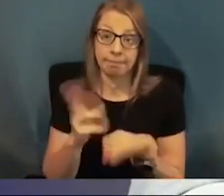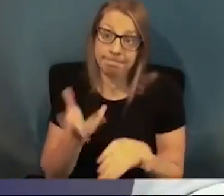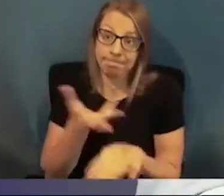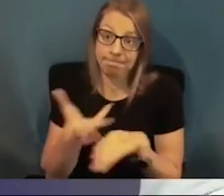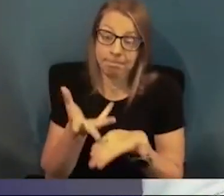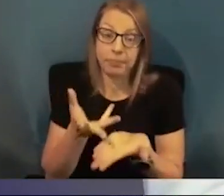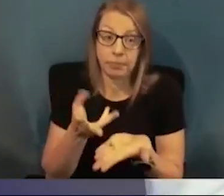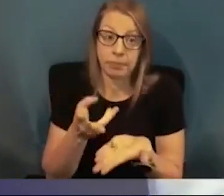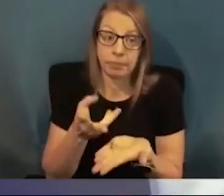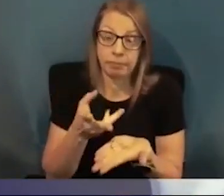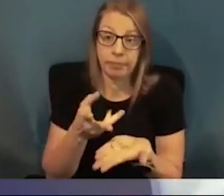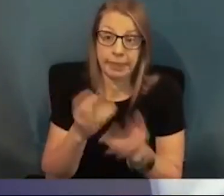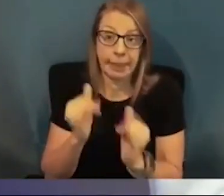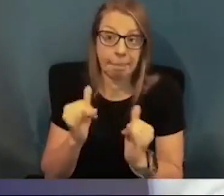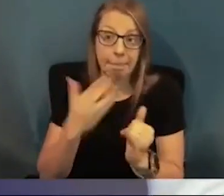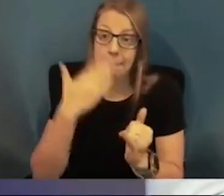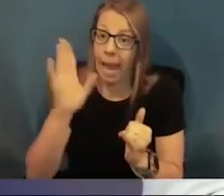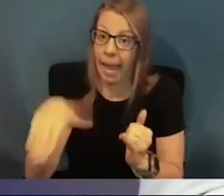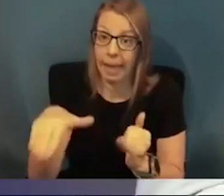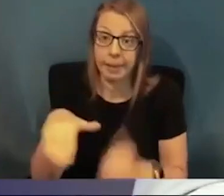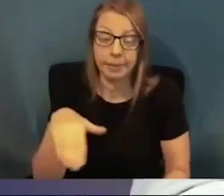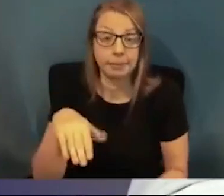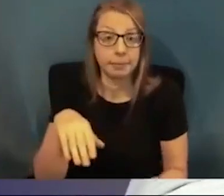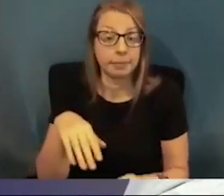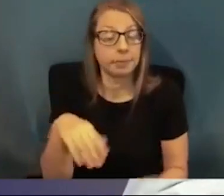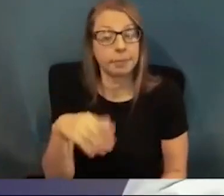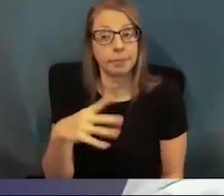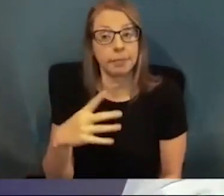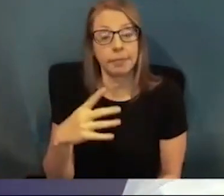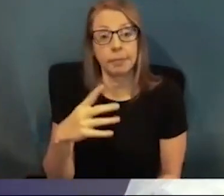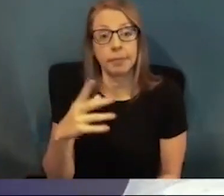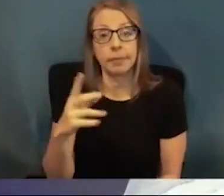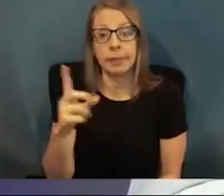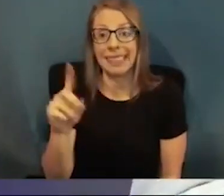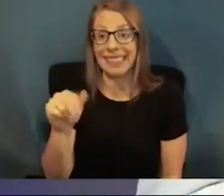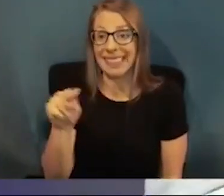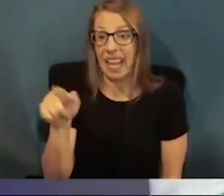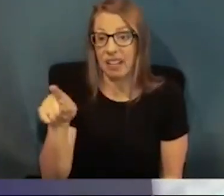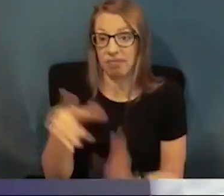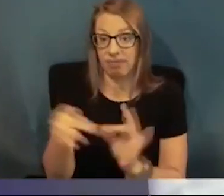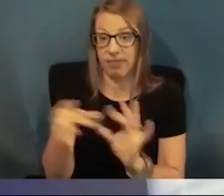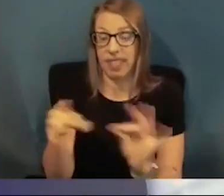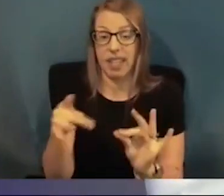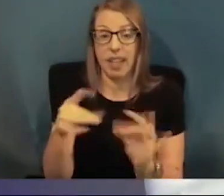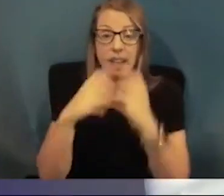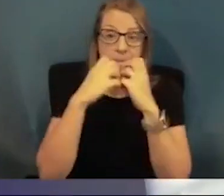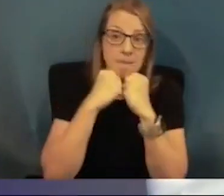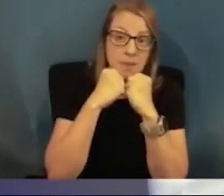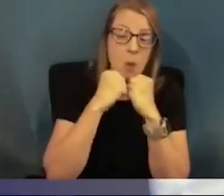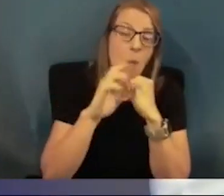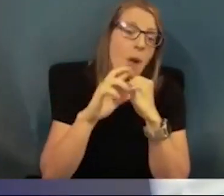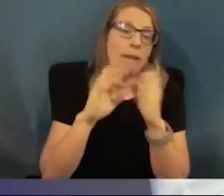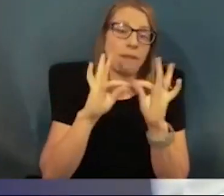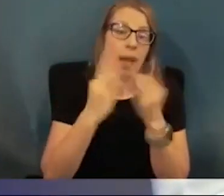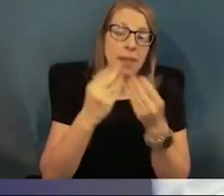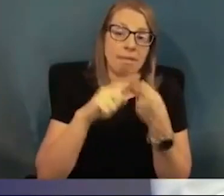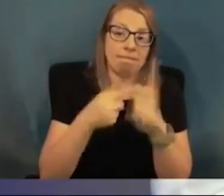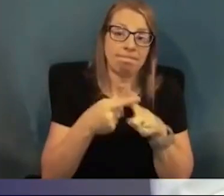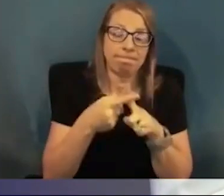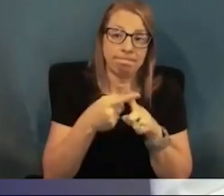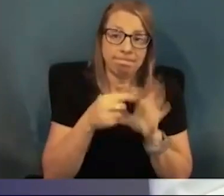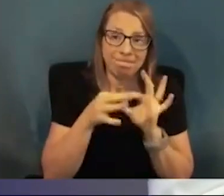you say, Dana, it's going to take perhaps a loved one or someone that's close to you. But